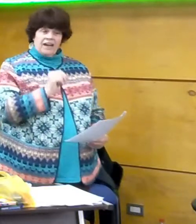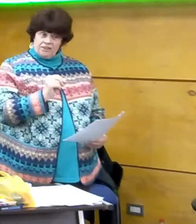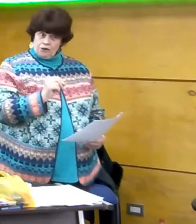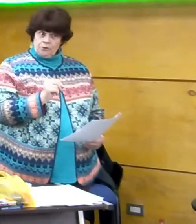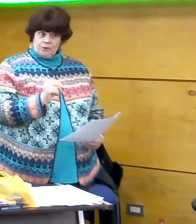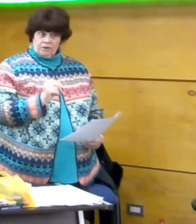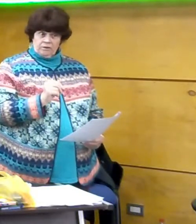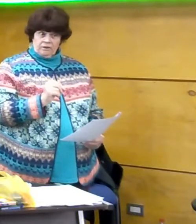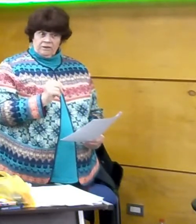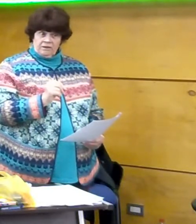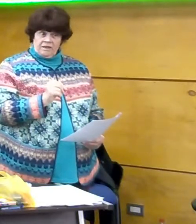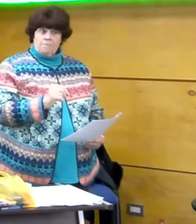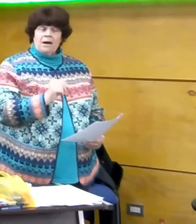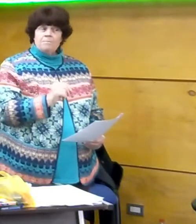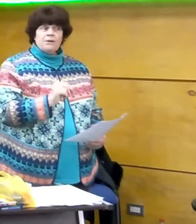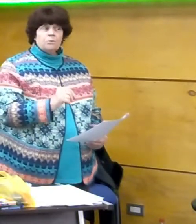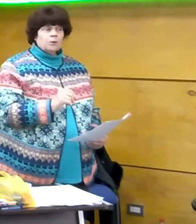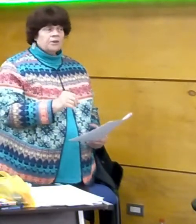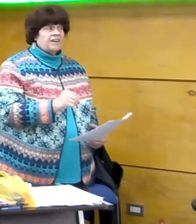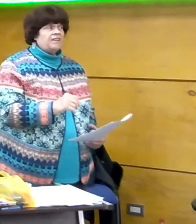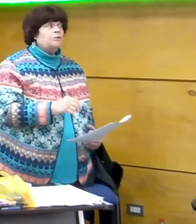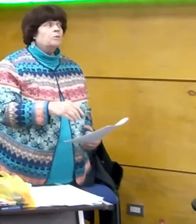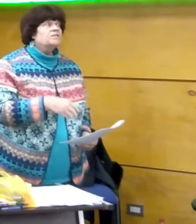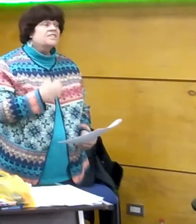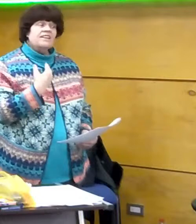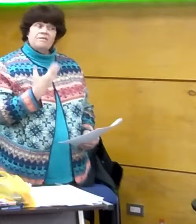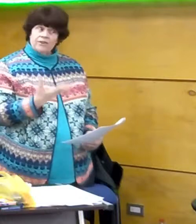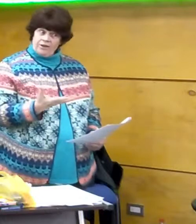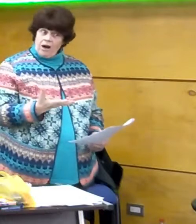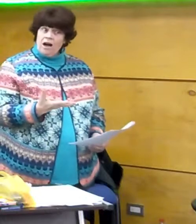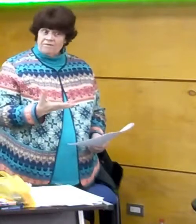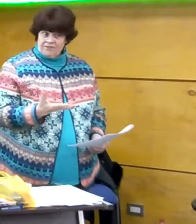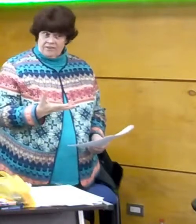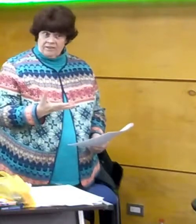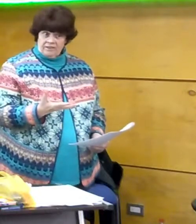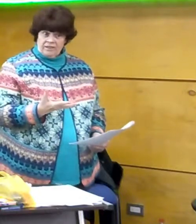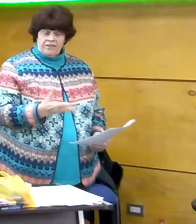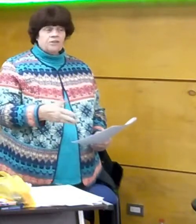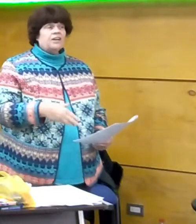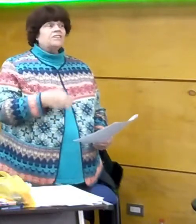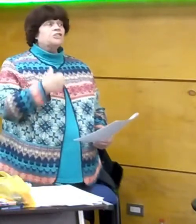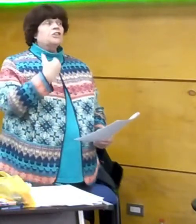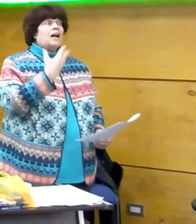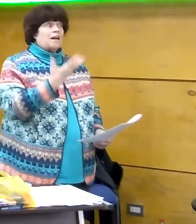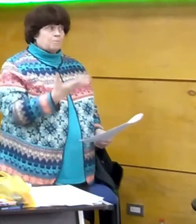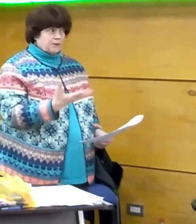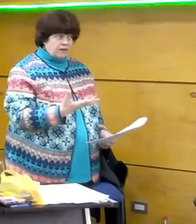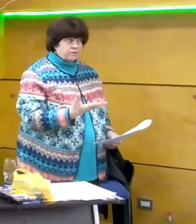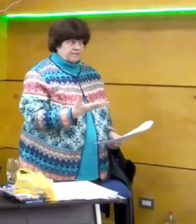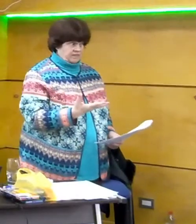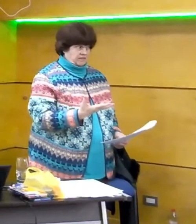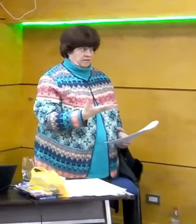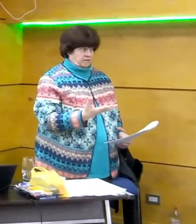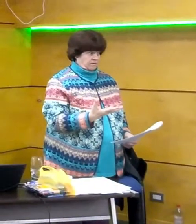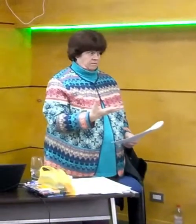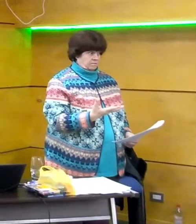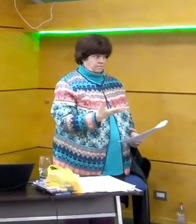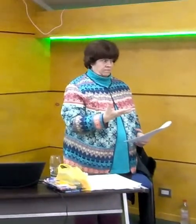you're not sure. It might be a word that you don't say very often and you're not sure how to pronounce